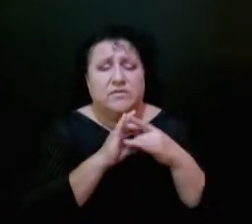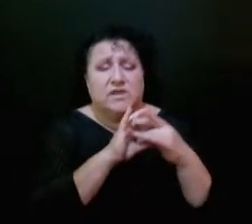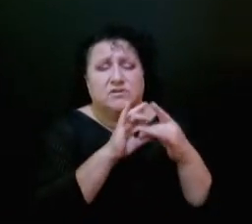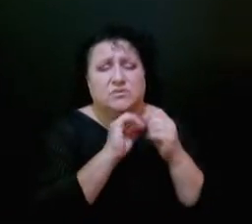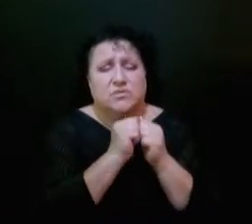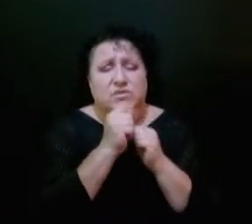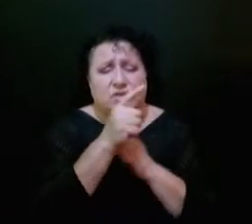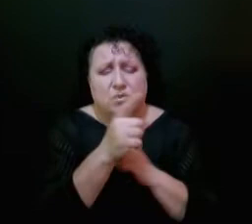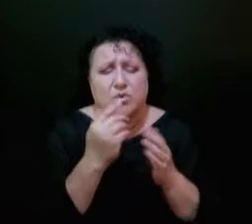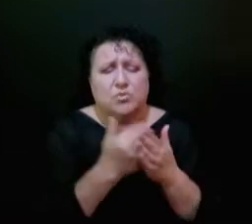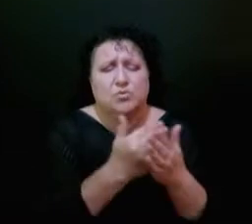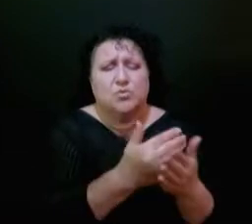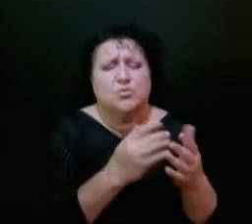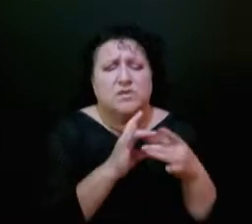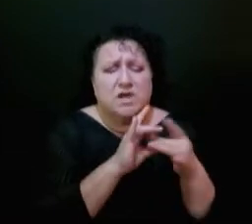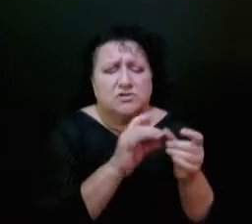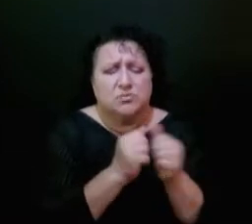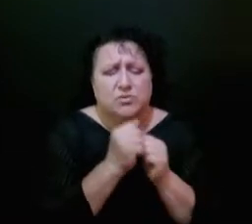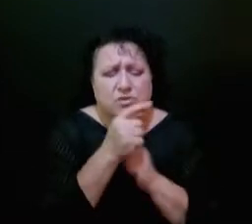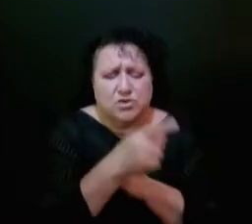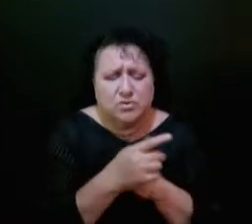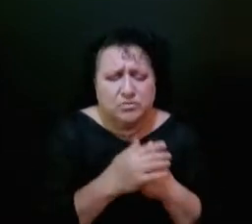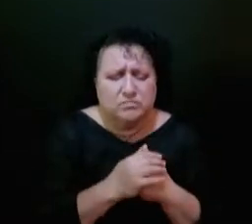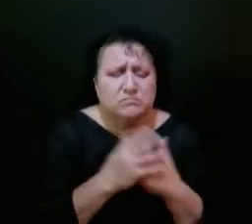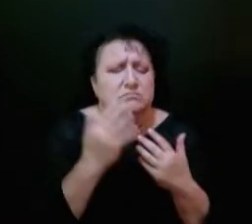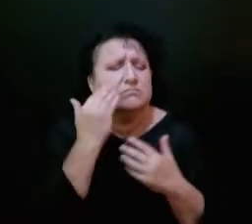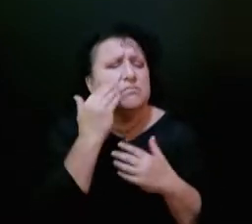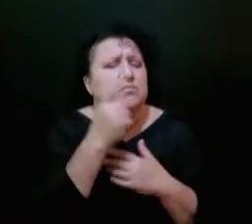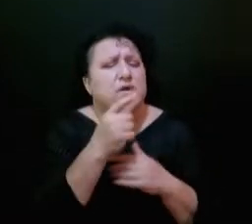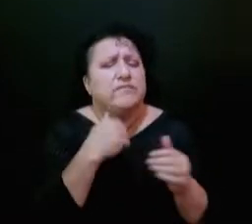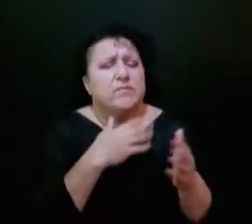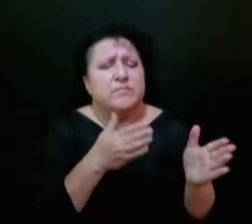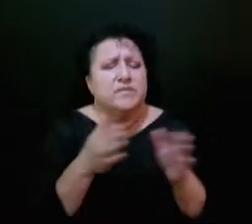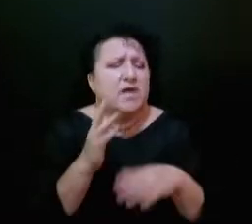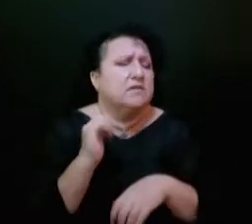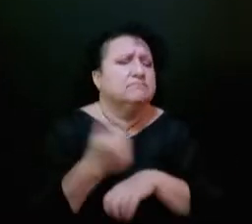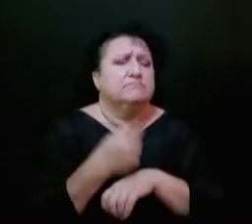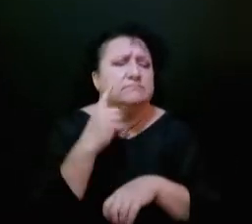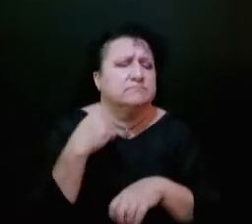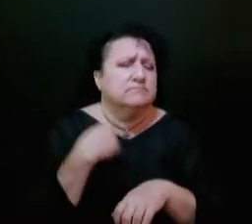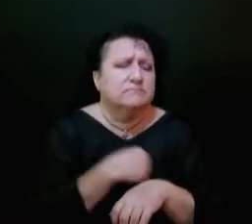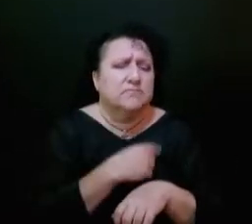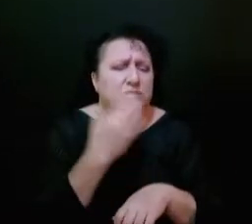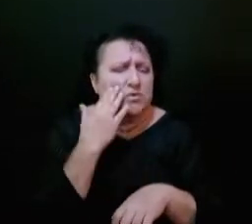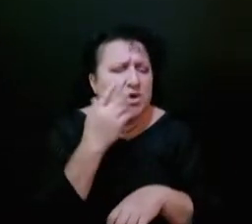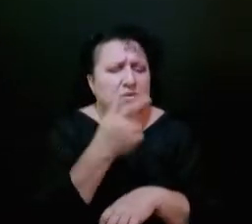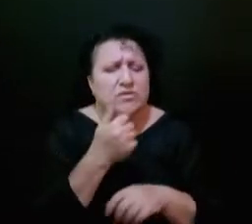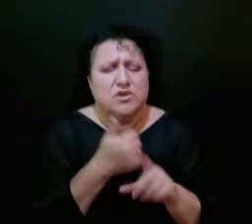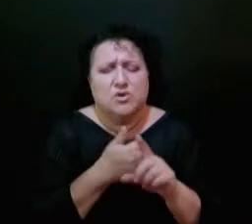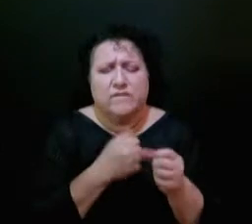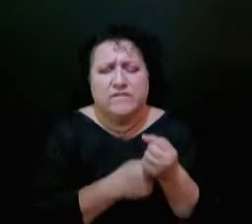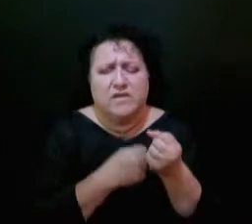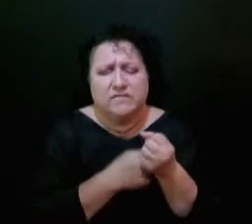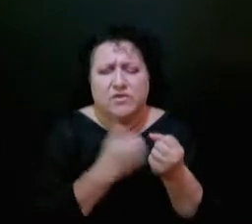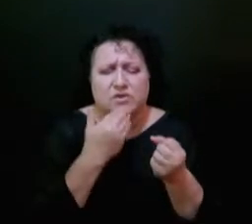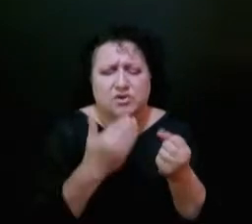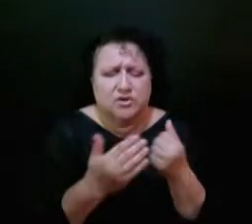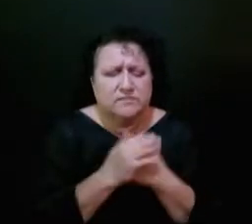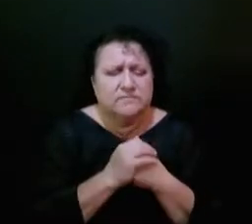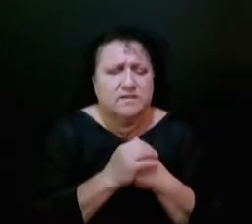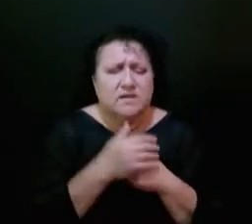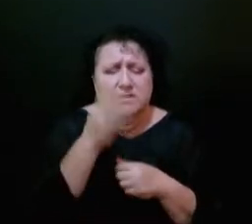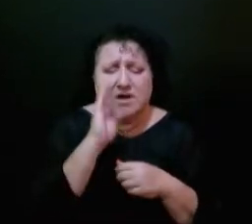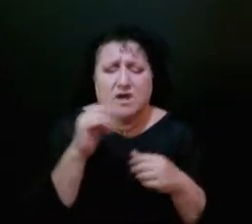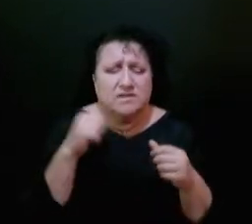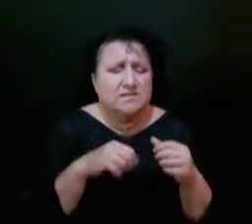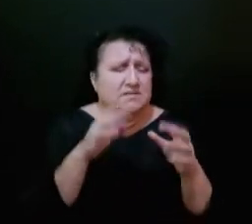relationship with you. We know you have a plan for us, and we know that you are faithful and that you are good. And God, on this Mother's Day,